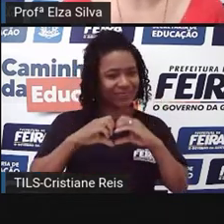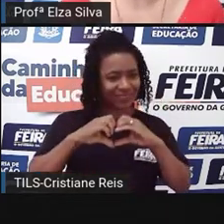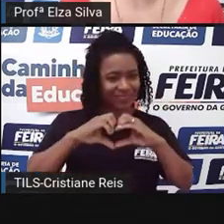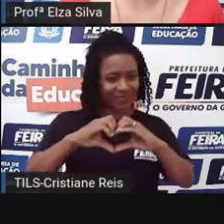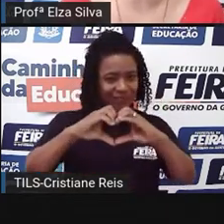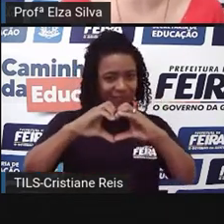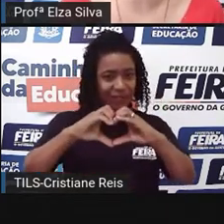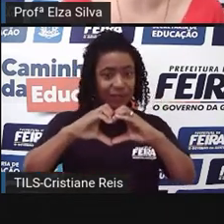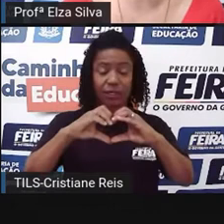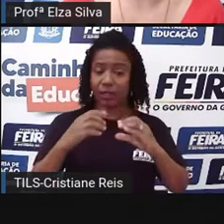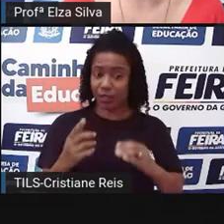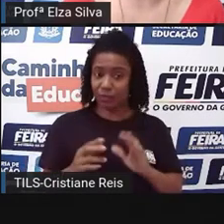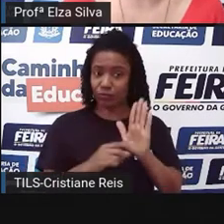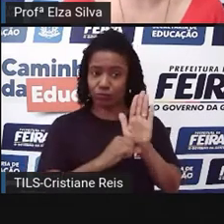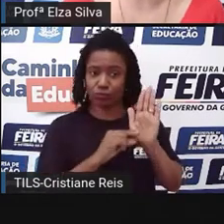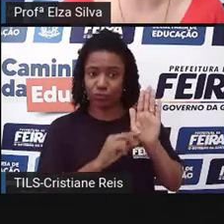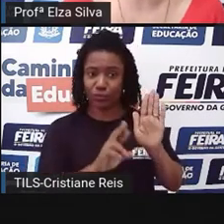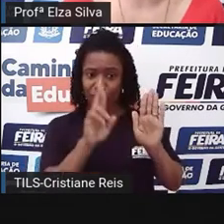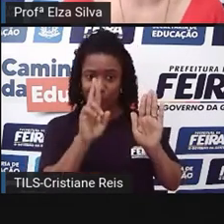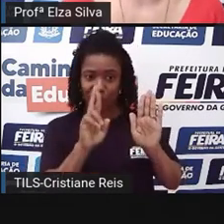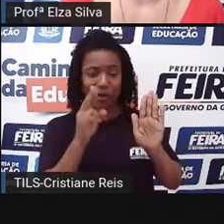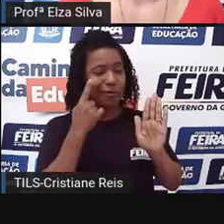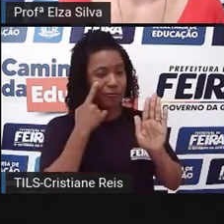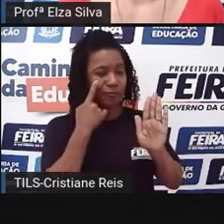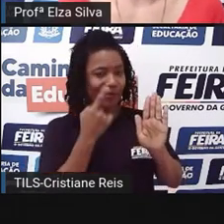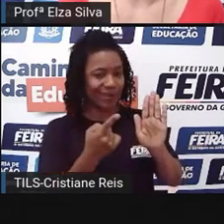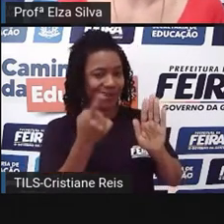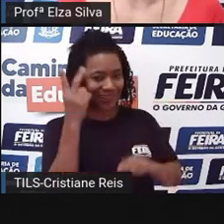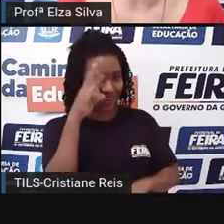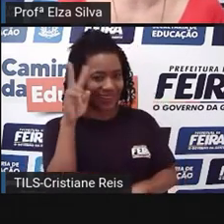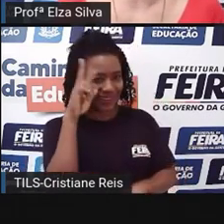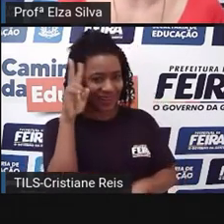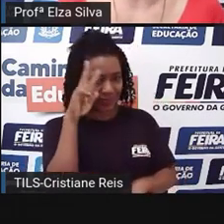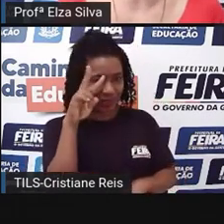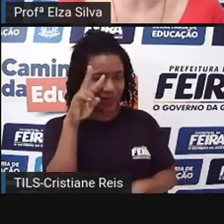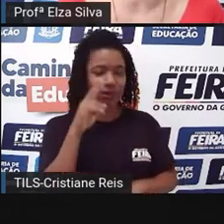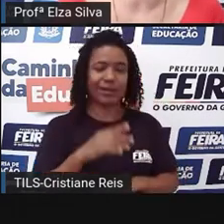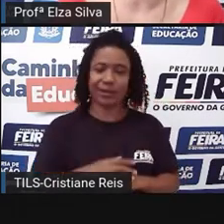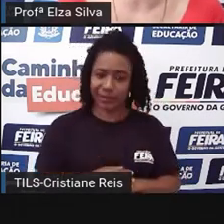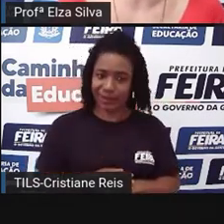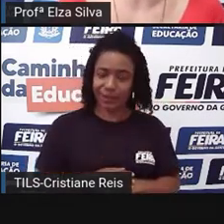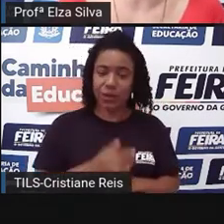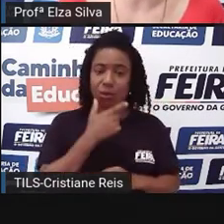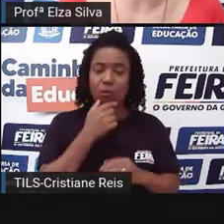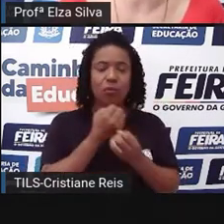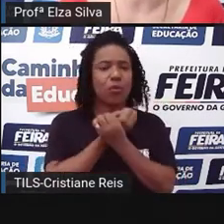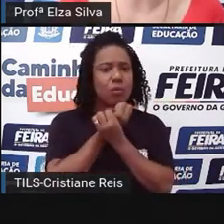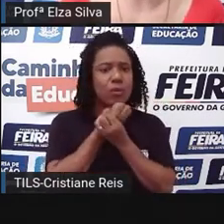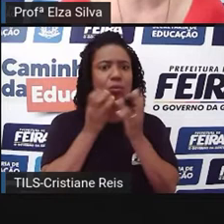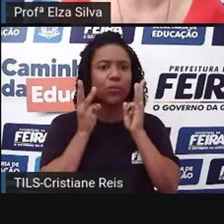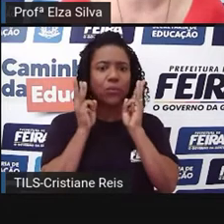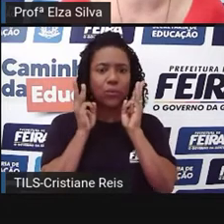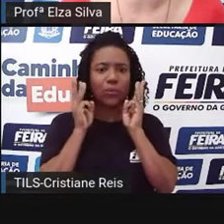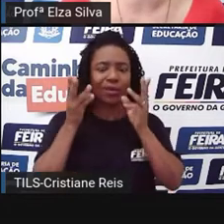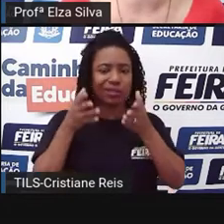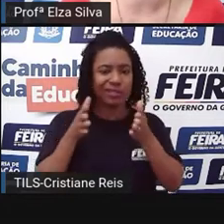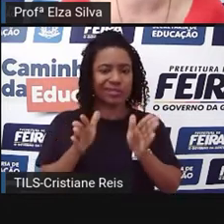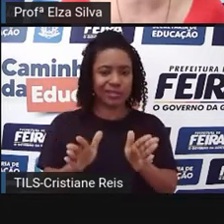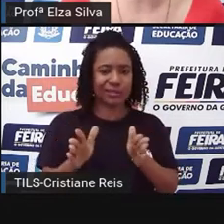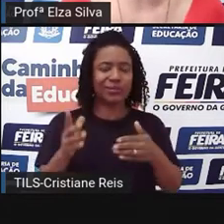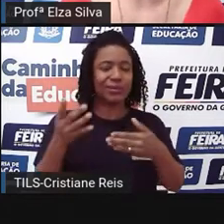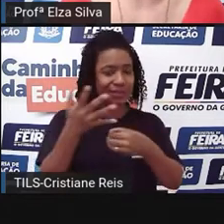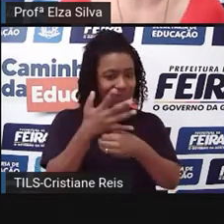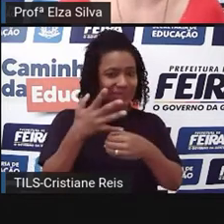ou reler, caso você já conheça. E ele nasceu nessa cidade, na Stratford-upon